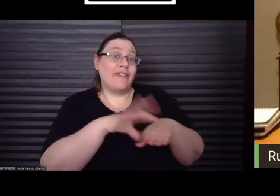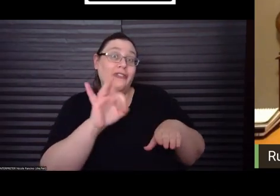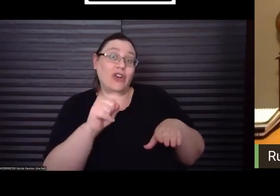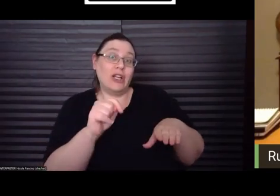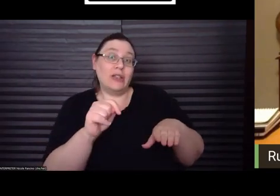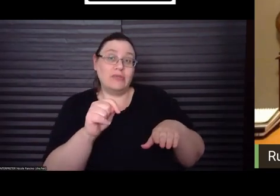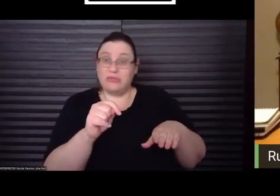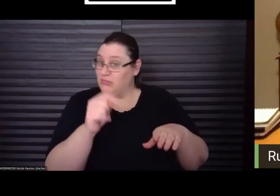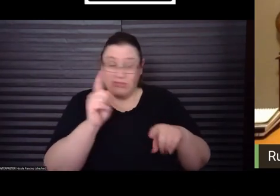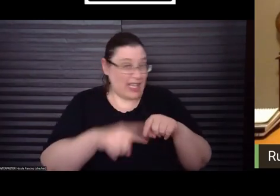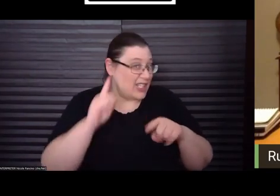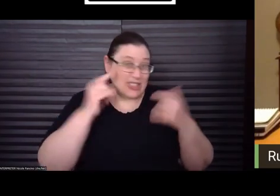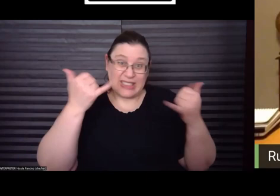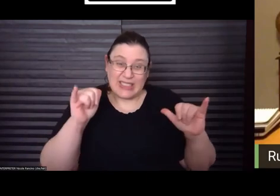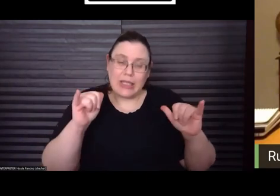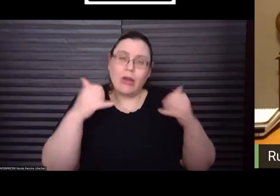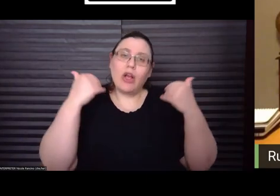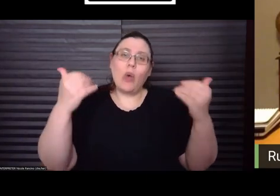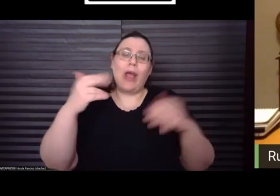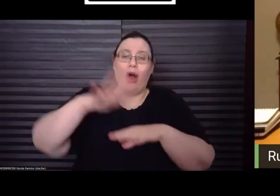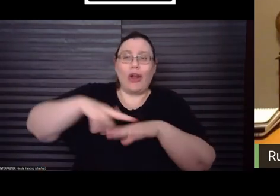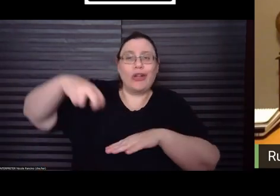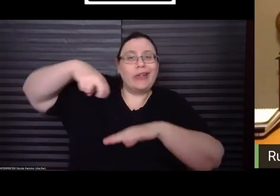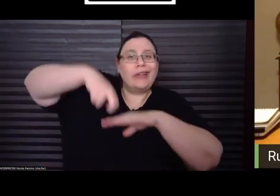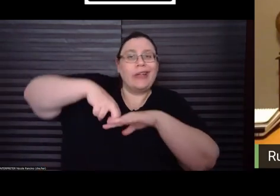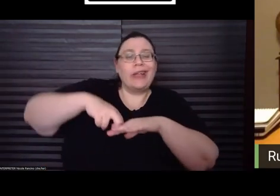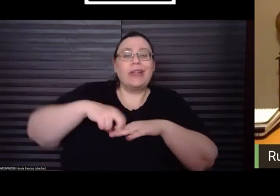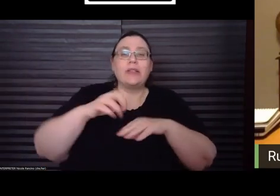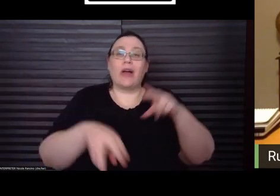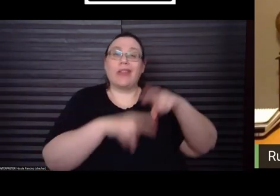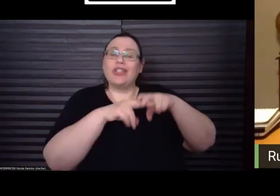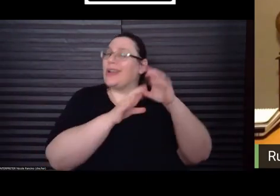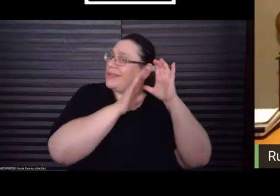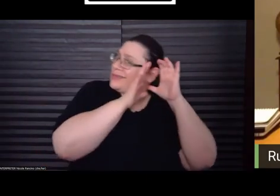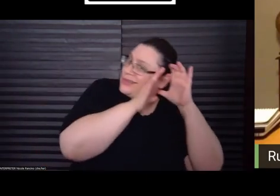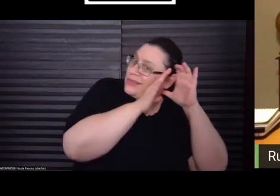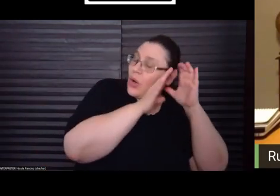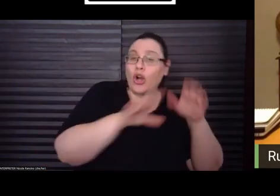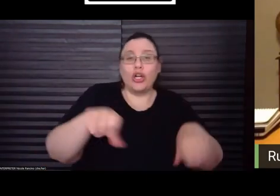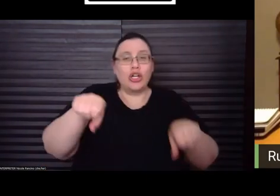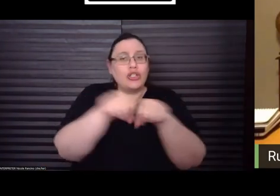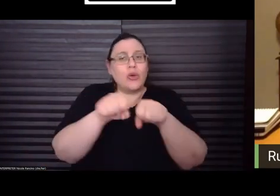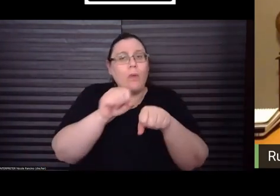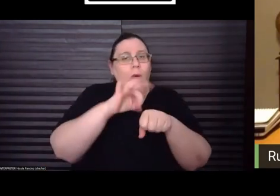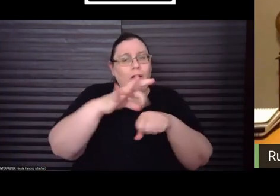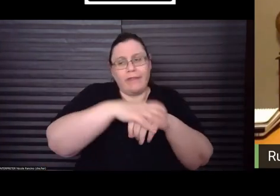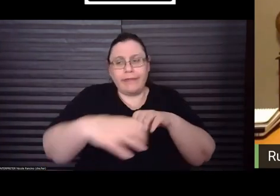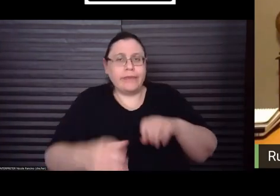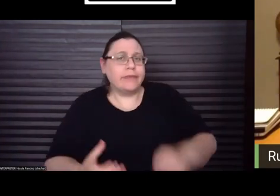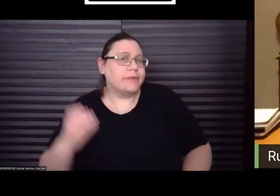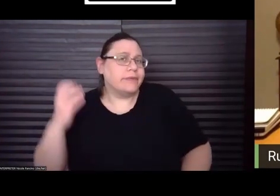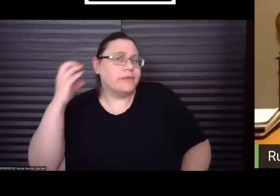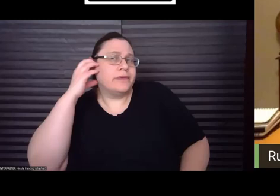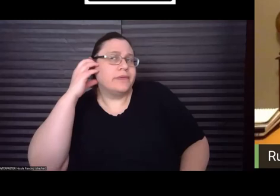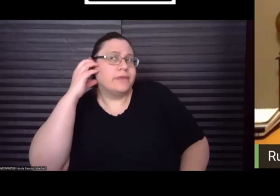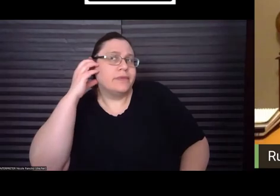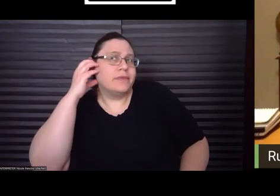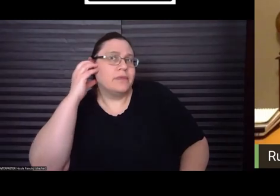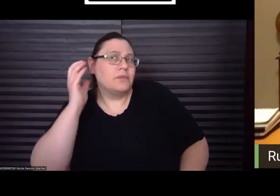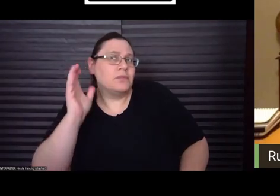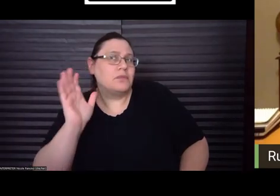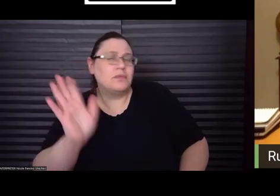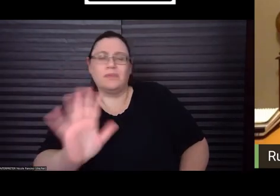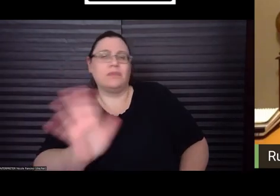Still can't hear? Well, then get down on your knees and put your head to the seat, or take off your shoe and hold it to your ear.